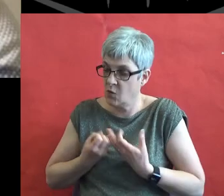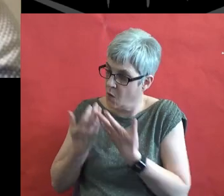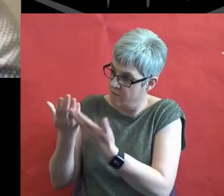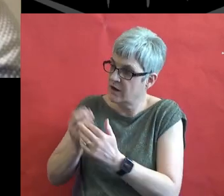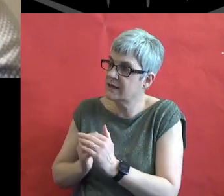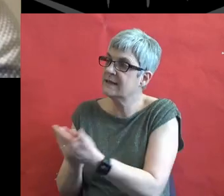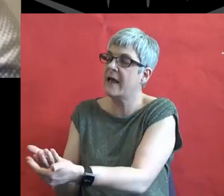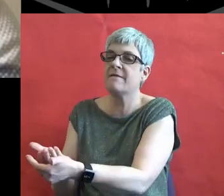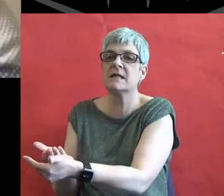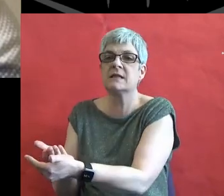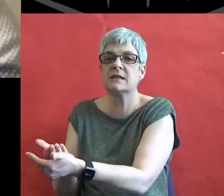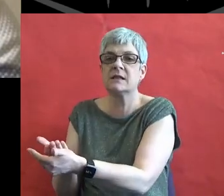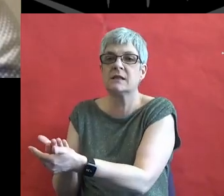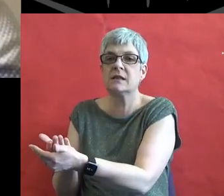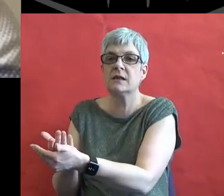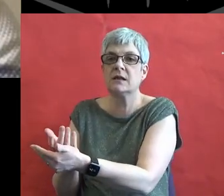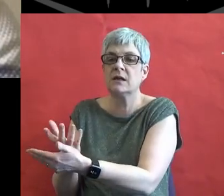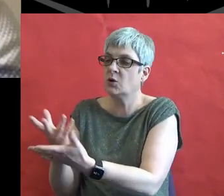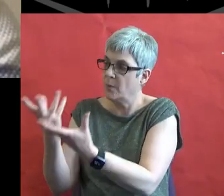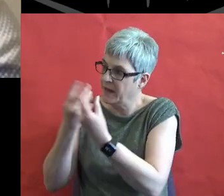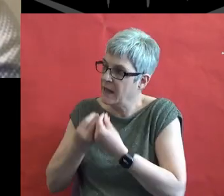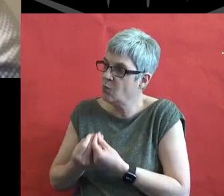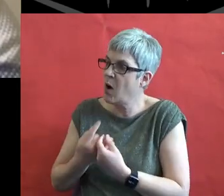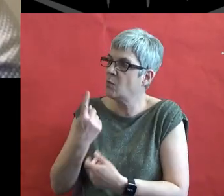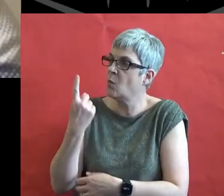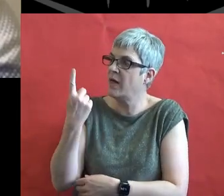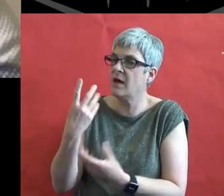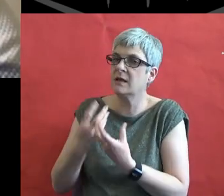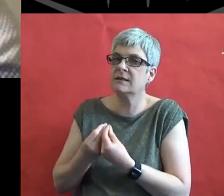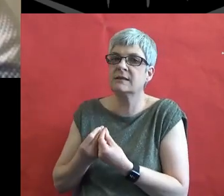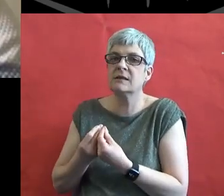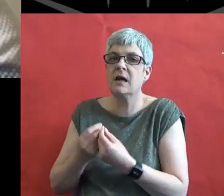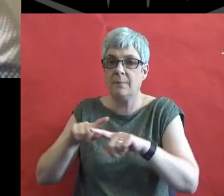service. You became one with us.